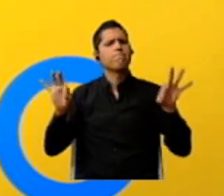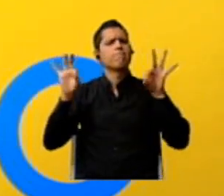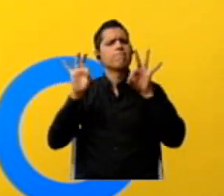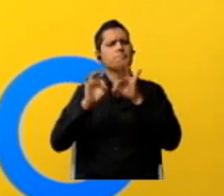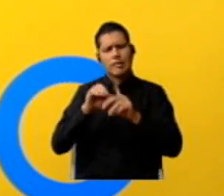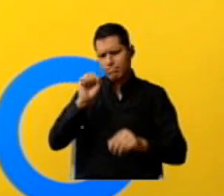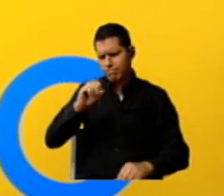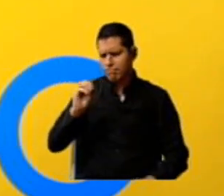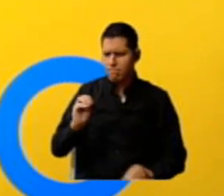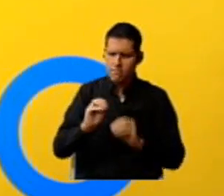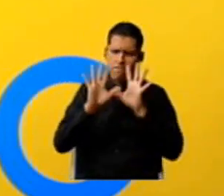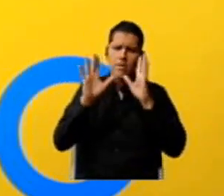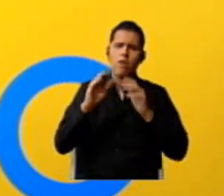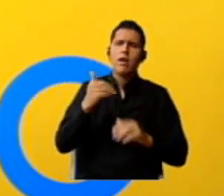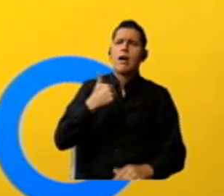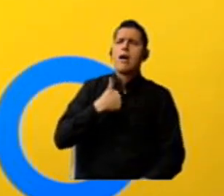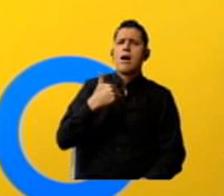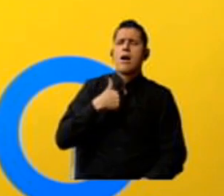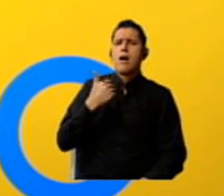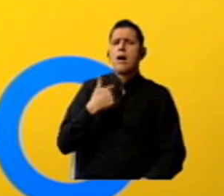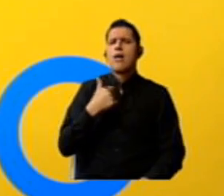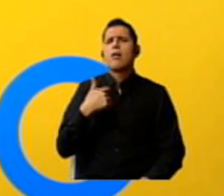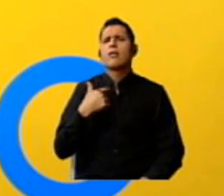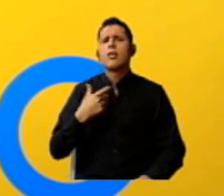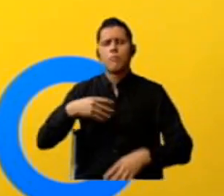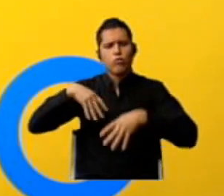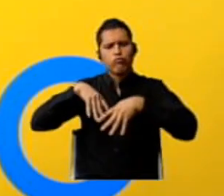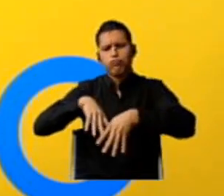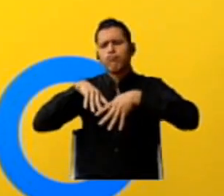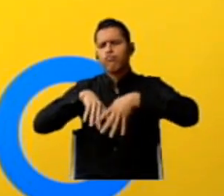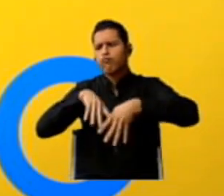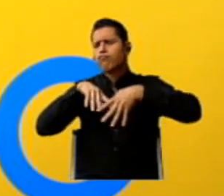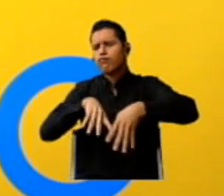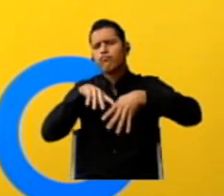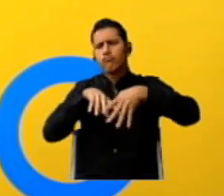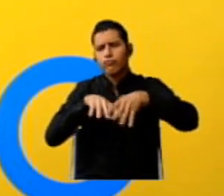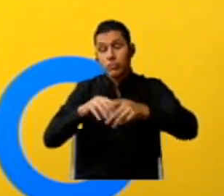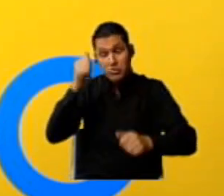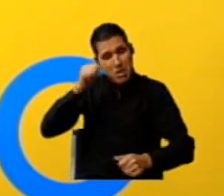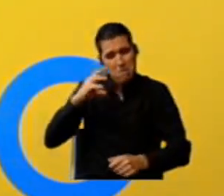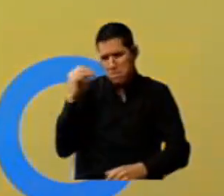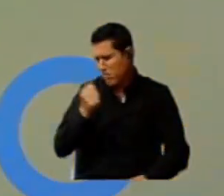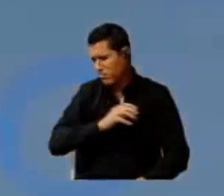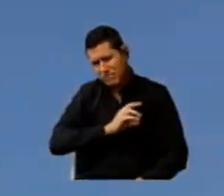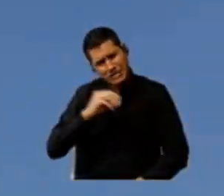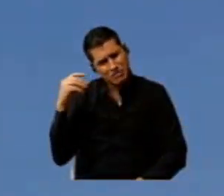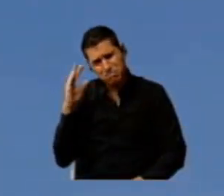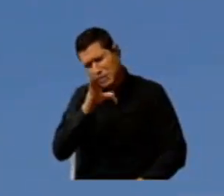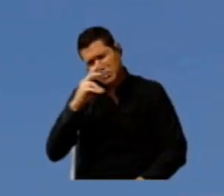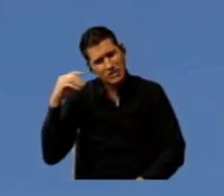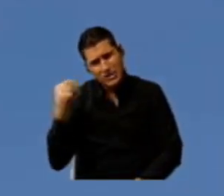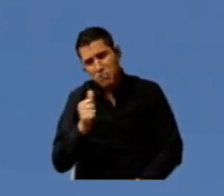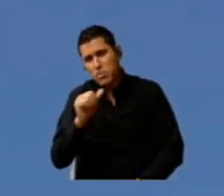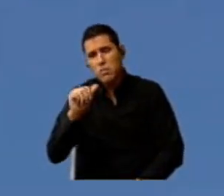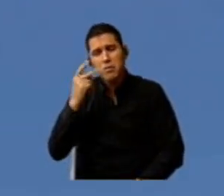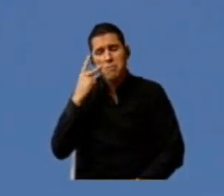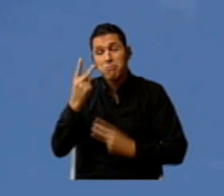why. And they have parades. So let's go. Let's move on, Charlotte, because we're getting late to this other